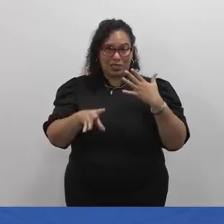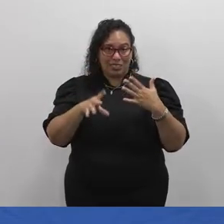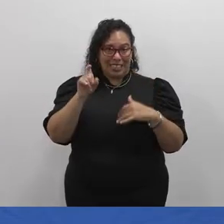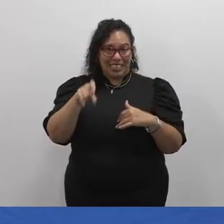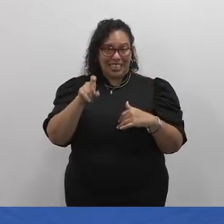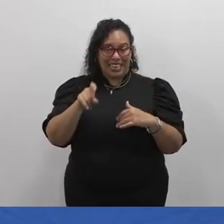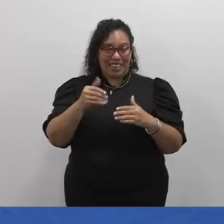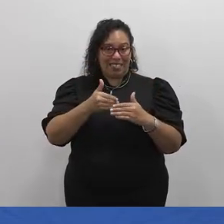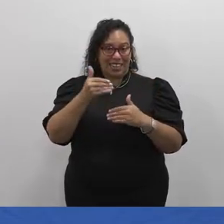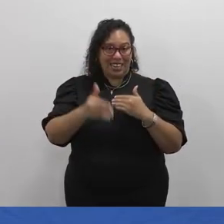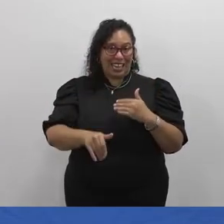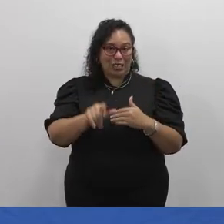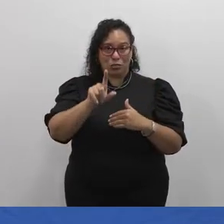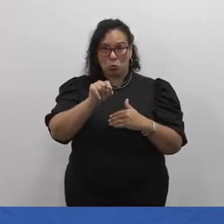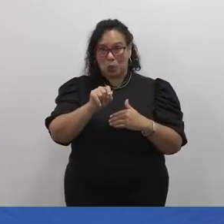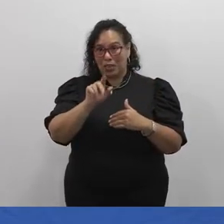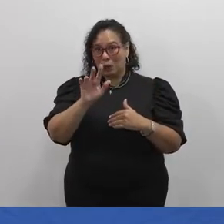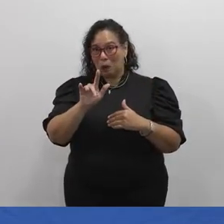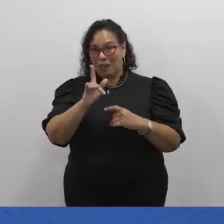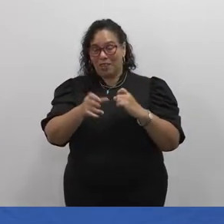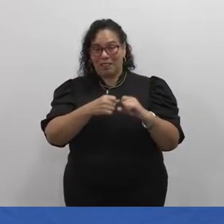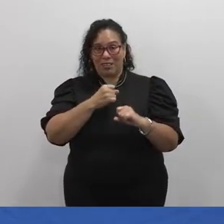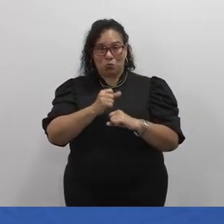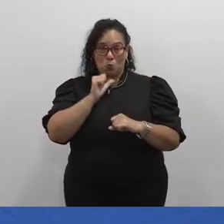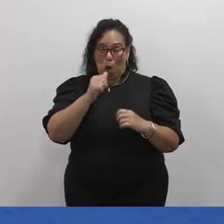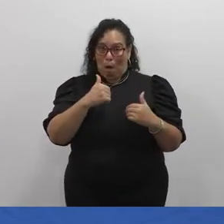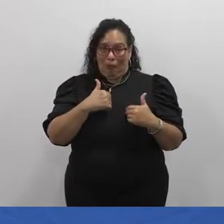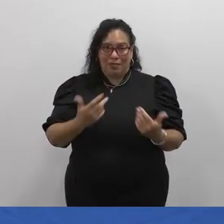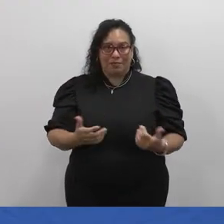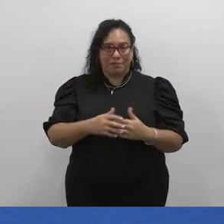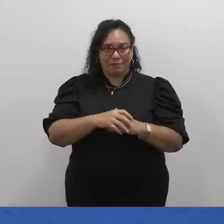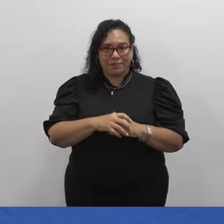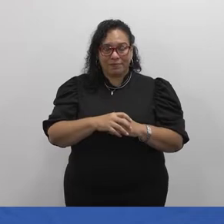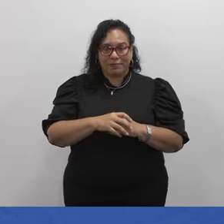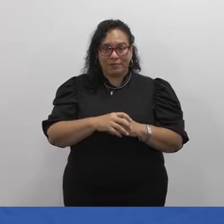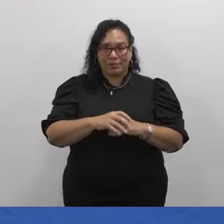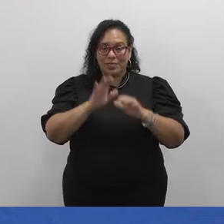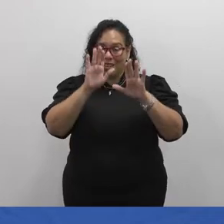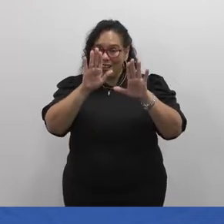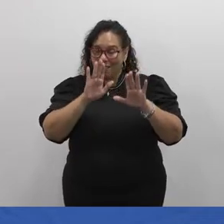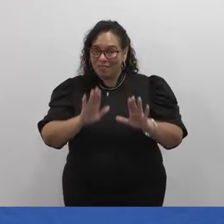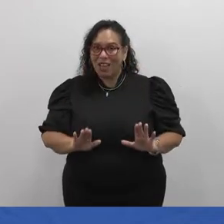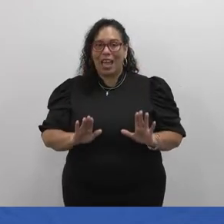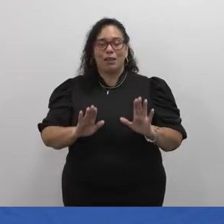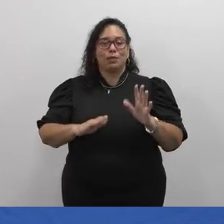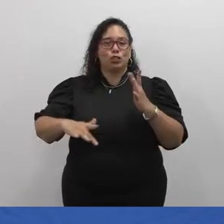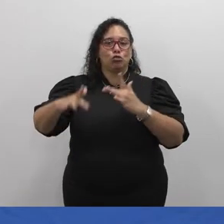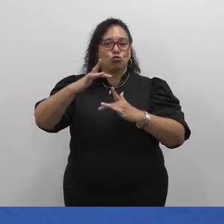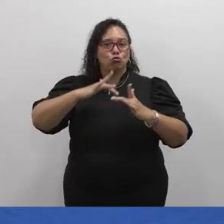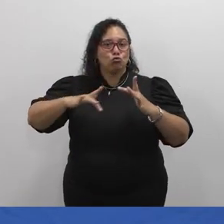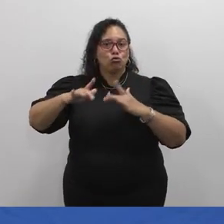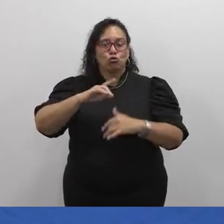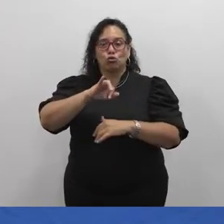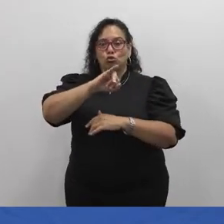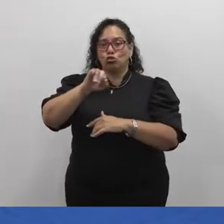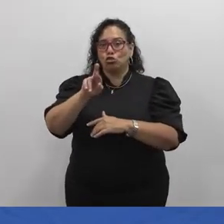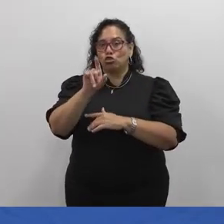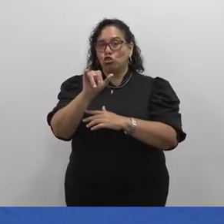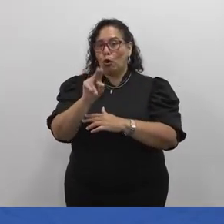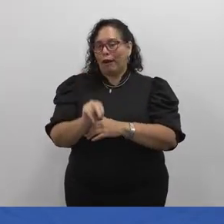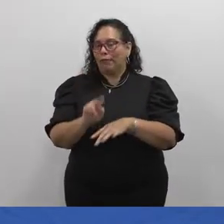need in the next 20 to 25 years. All right, so yeah, fabulous tour of Jordan. It's fabulous looking